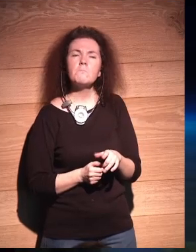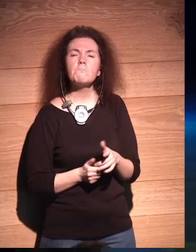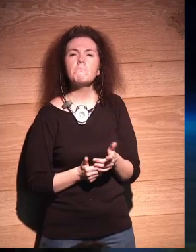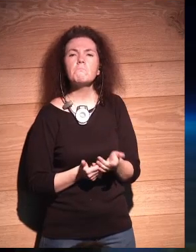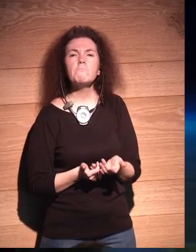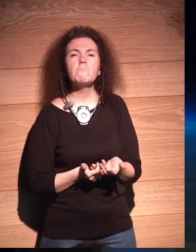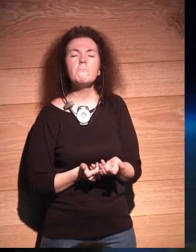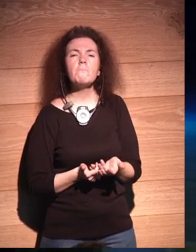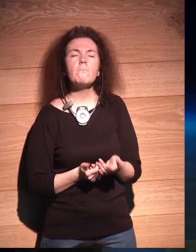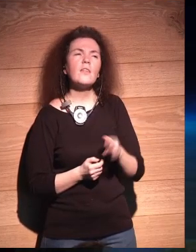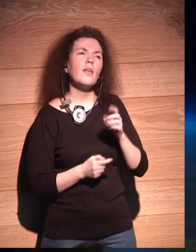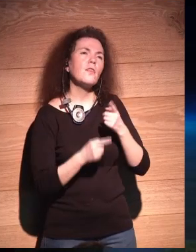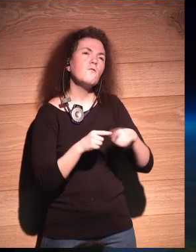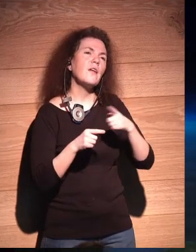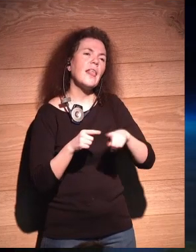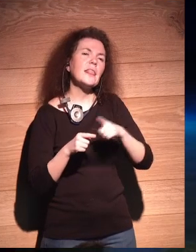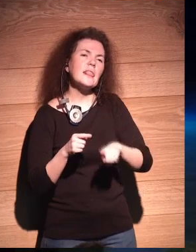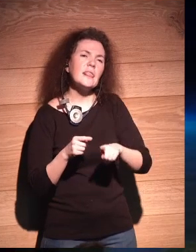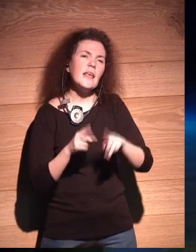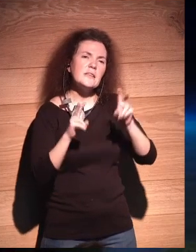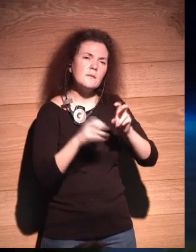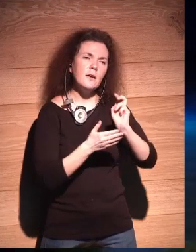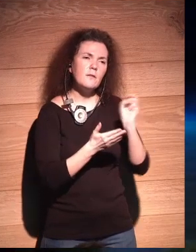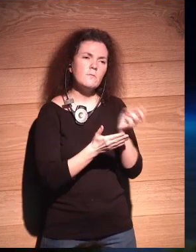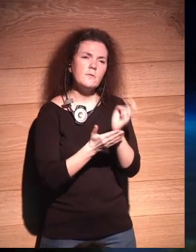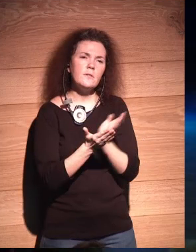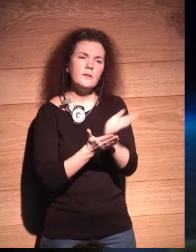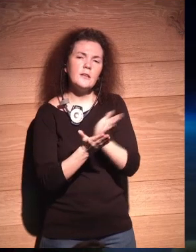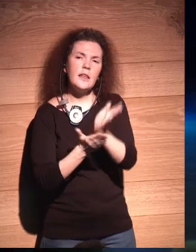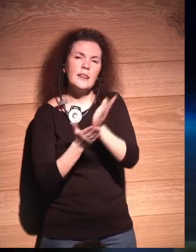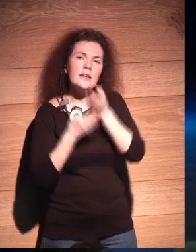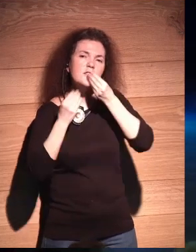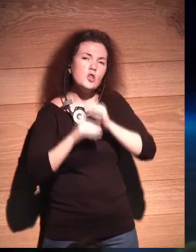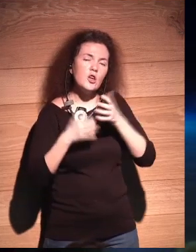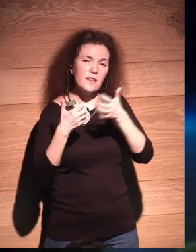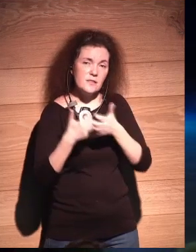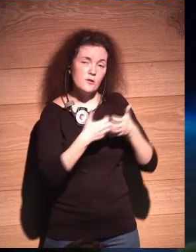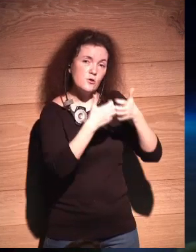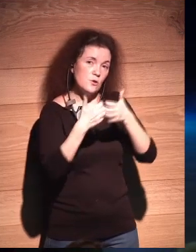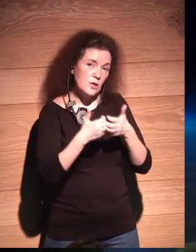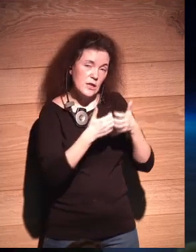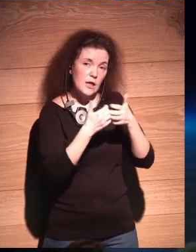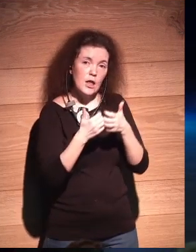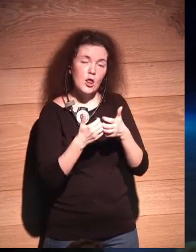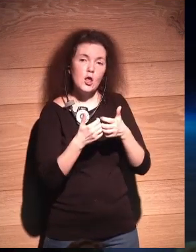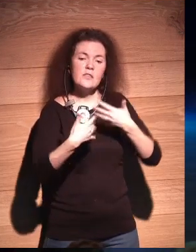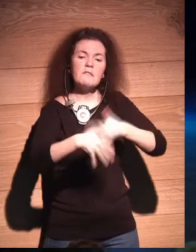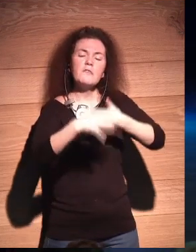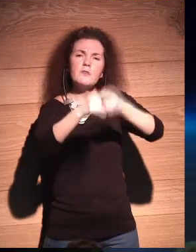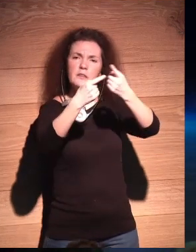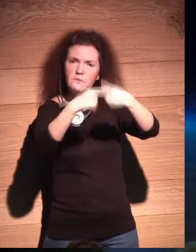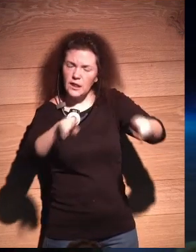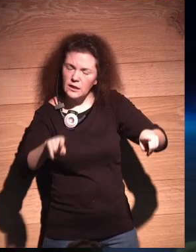various lines of things from American history, just different sort of parades that went through it,